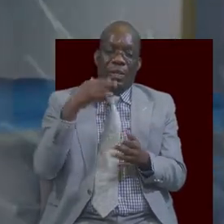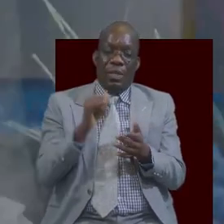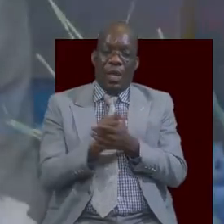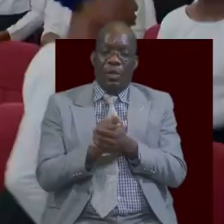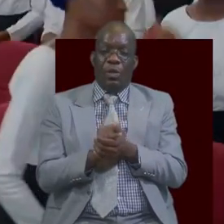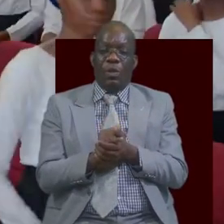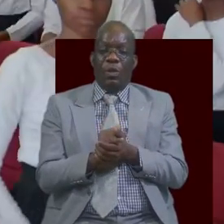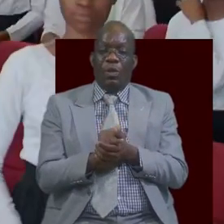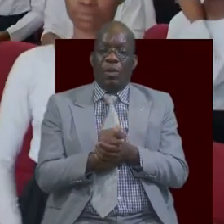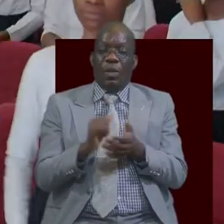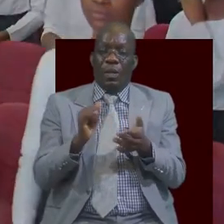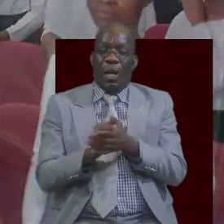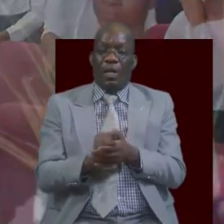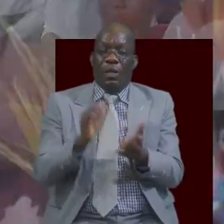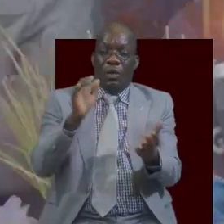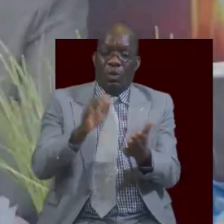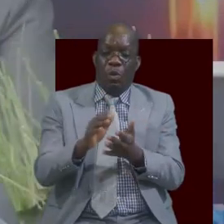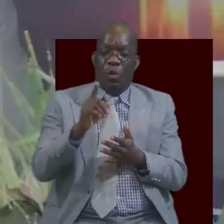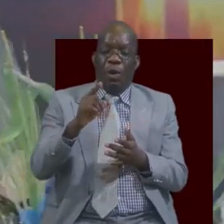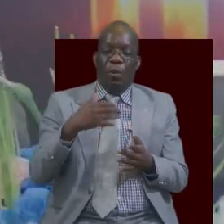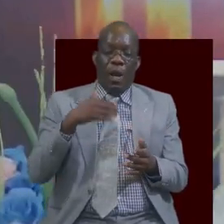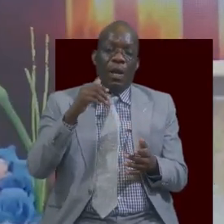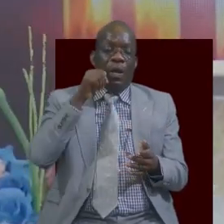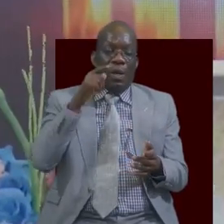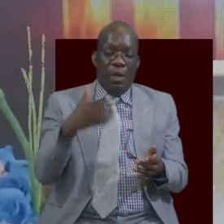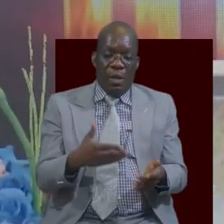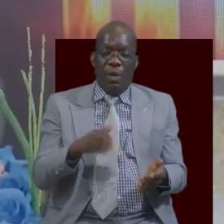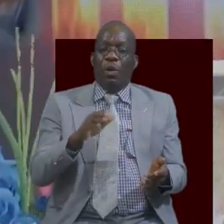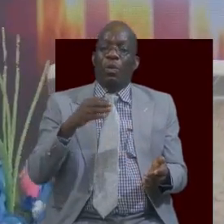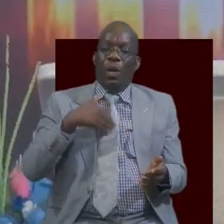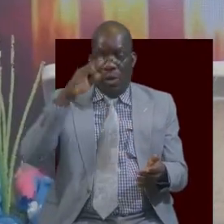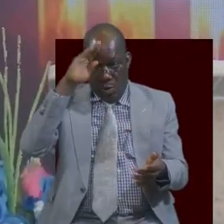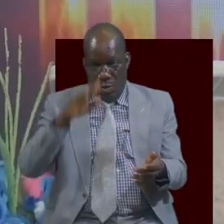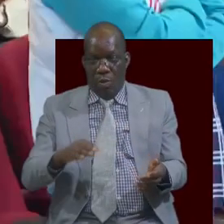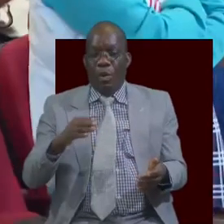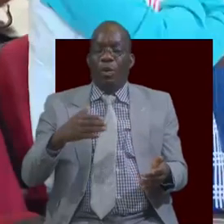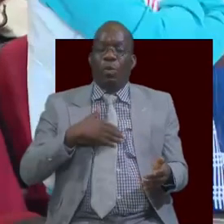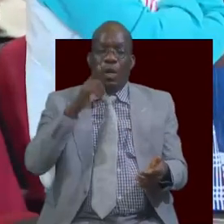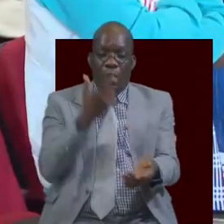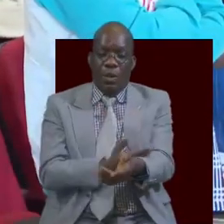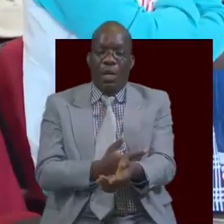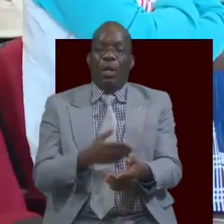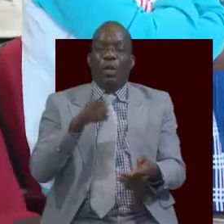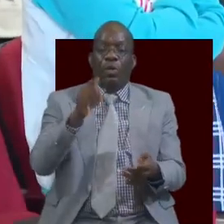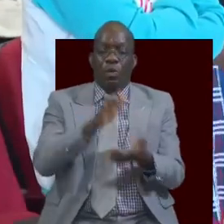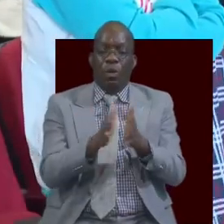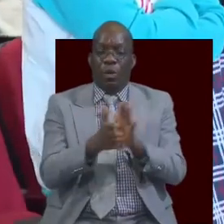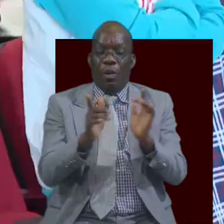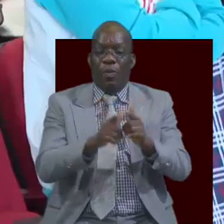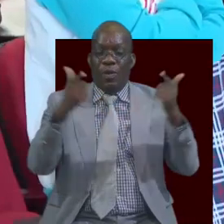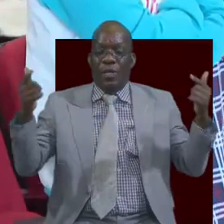that small one, my girl there, my daughter there, that small one. You'll become great in Jesus'